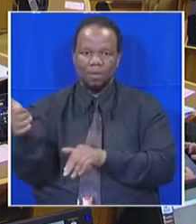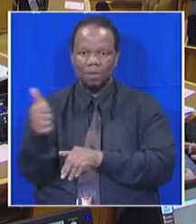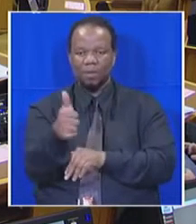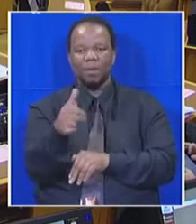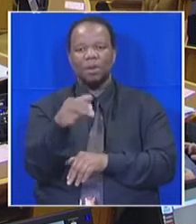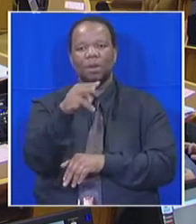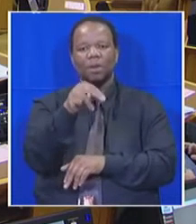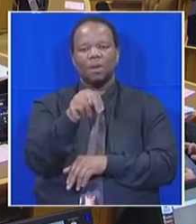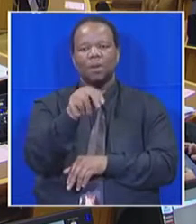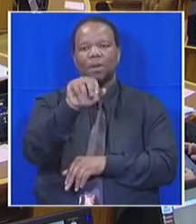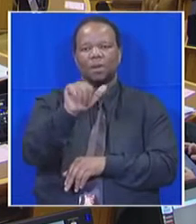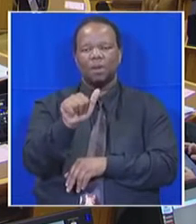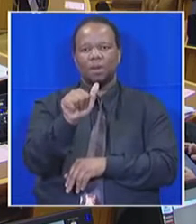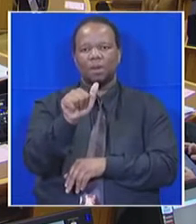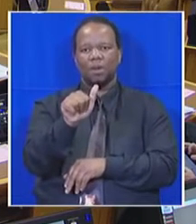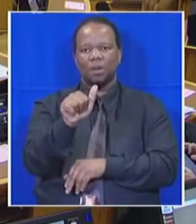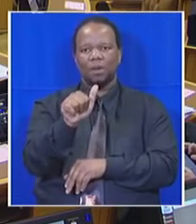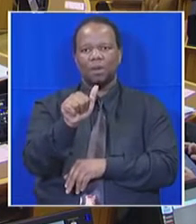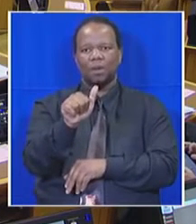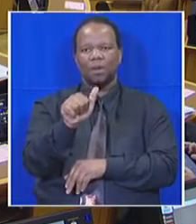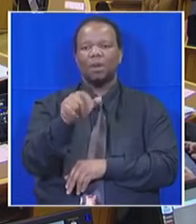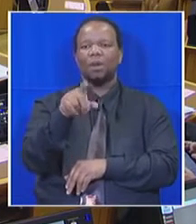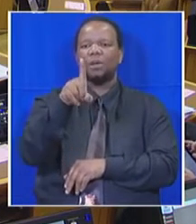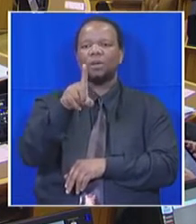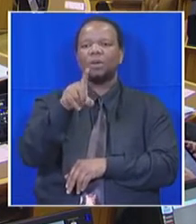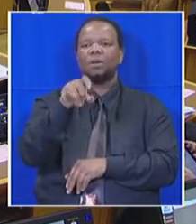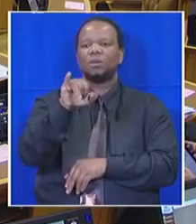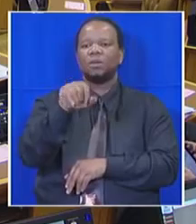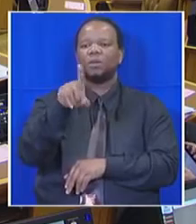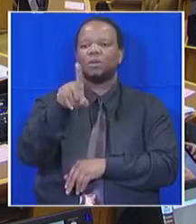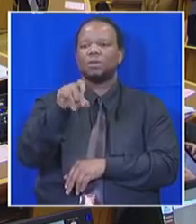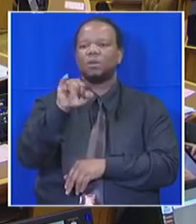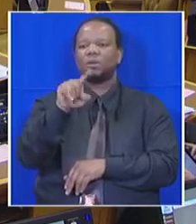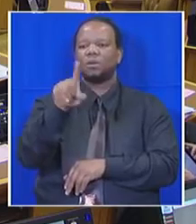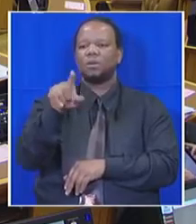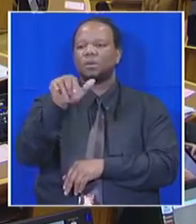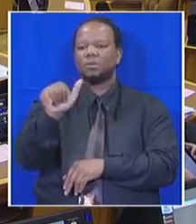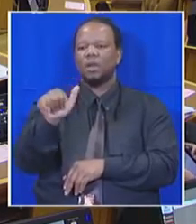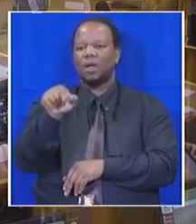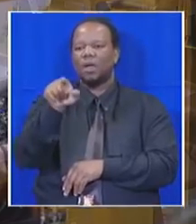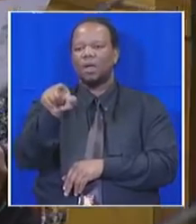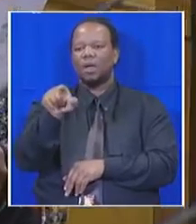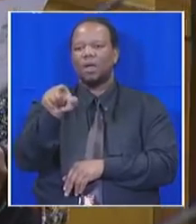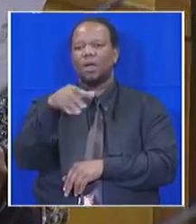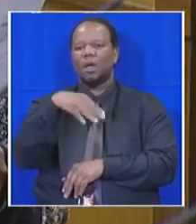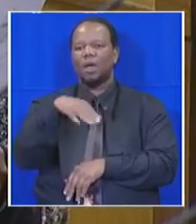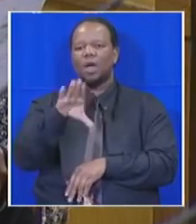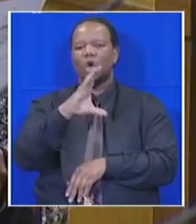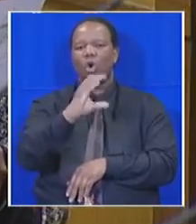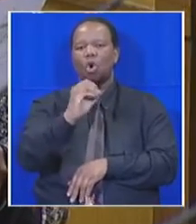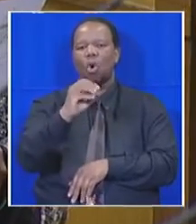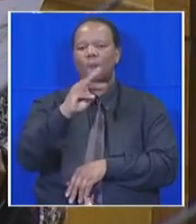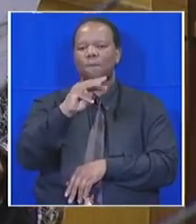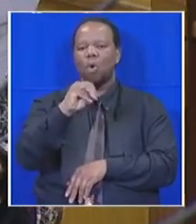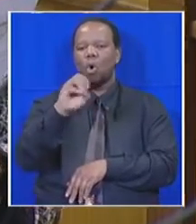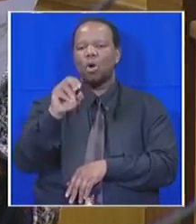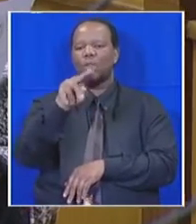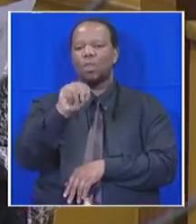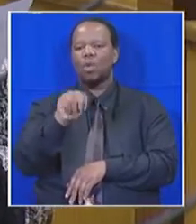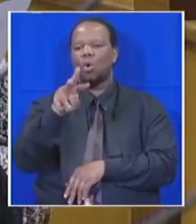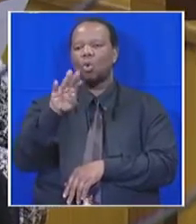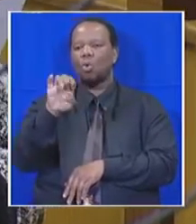House Chairperson, Ms. Togo Didiza, as the Chairperson of the Commonwealth Women Parliamentarians,